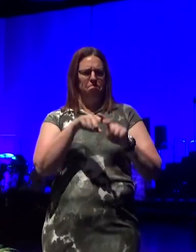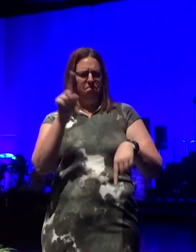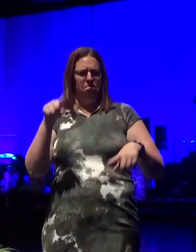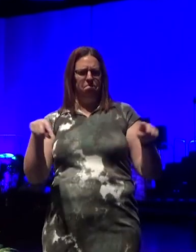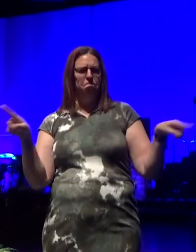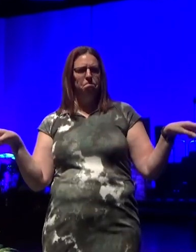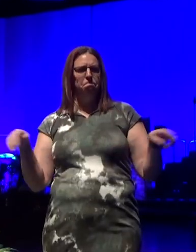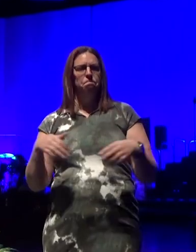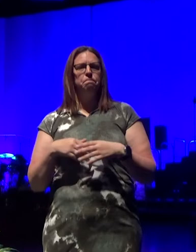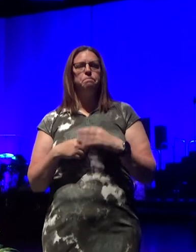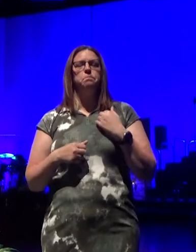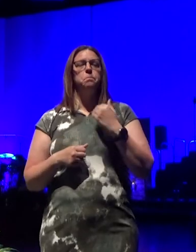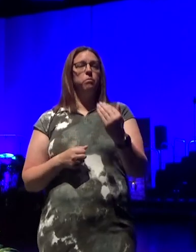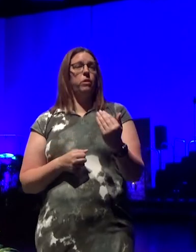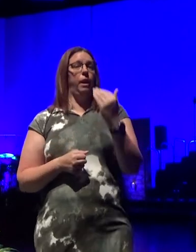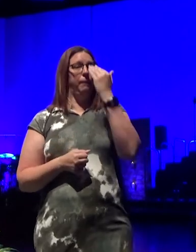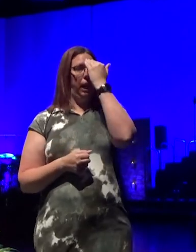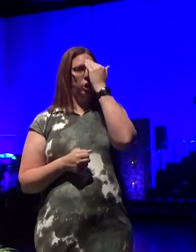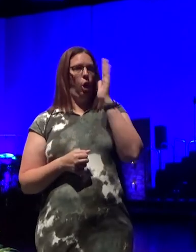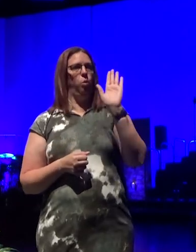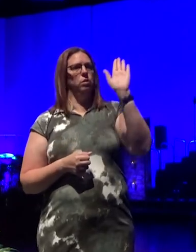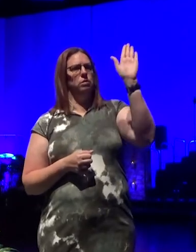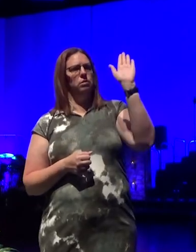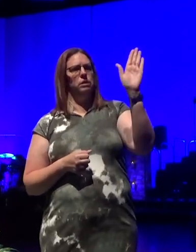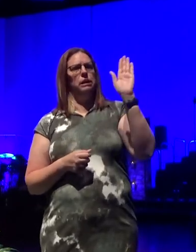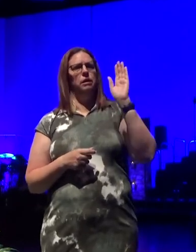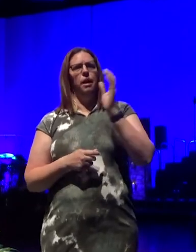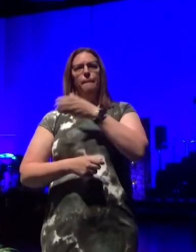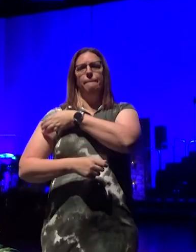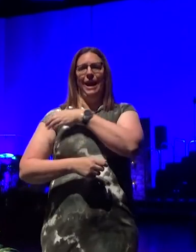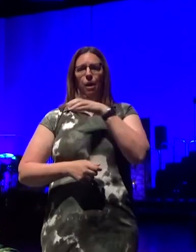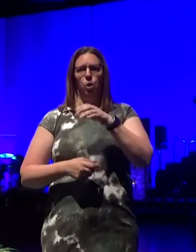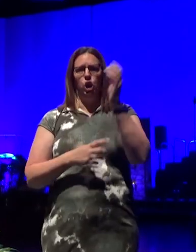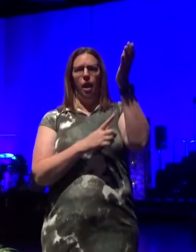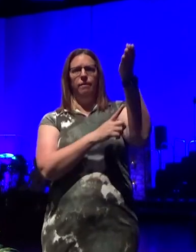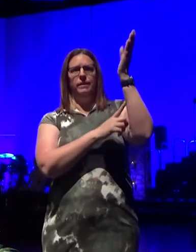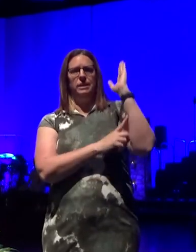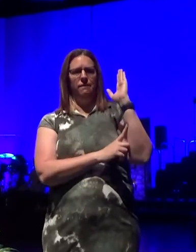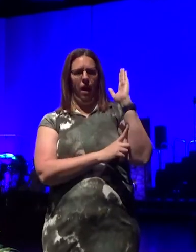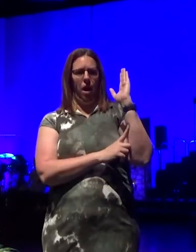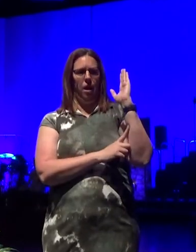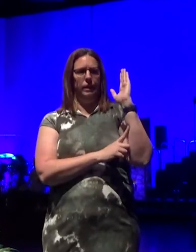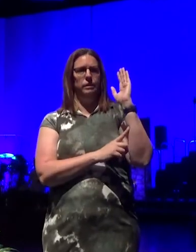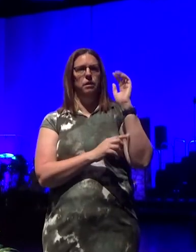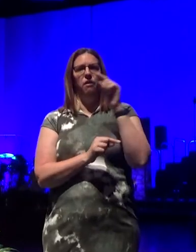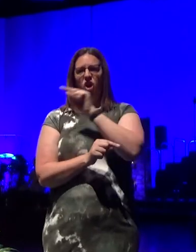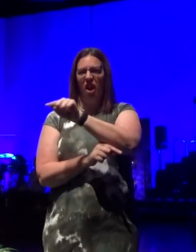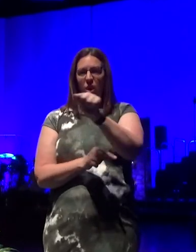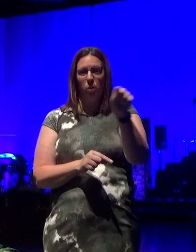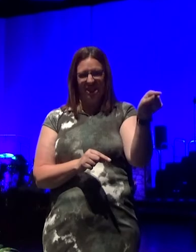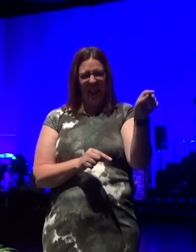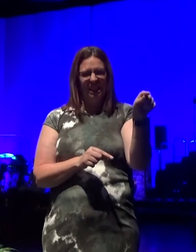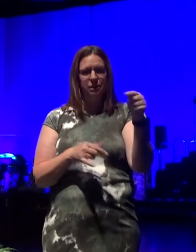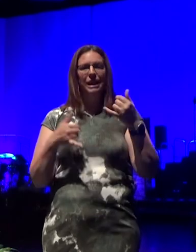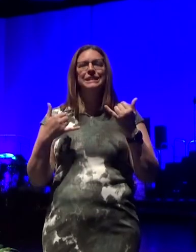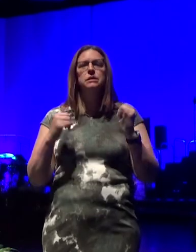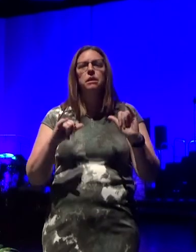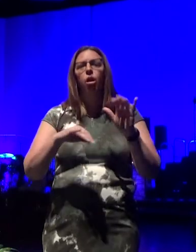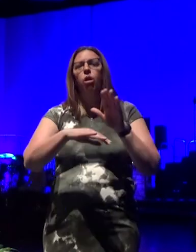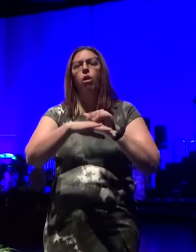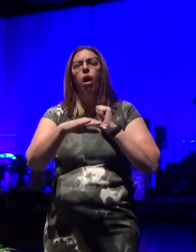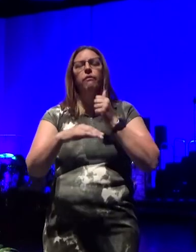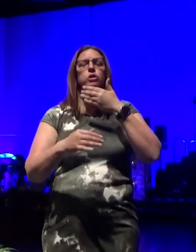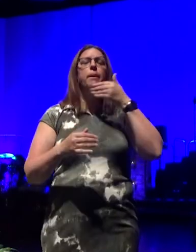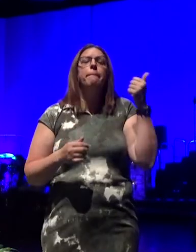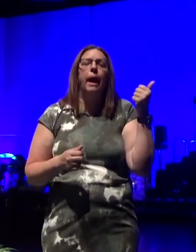know that power of the divine to, even through these things, call forth what is best within us, to light that fire